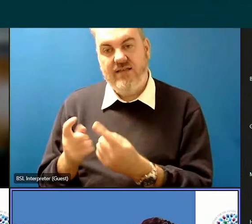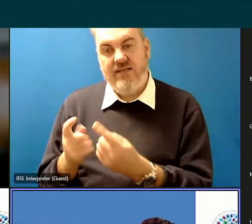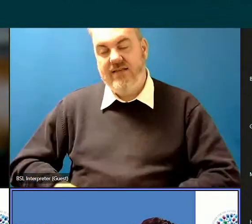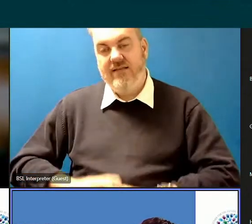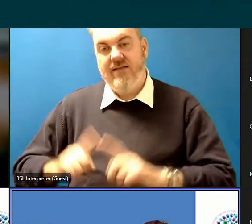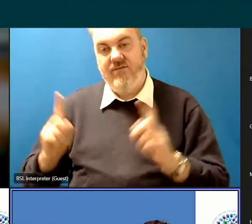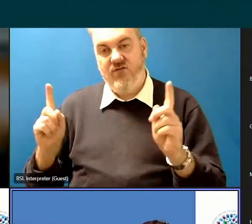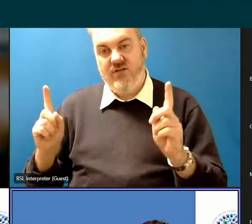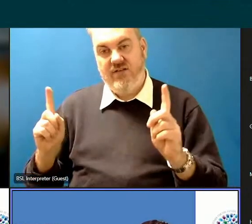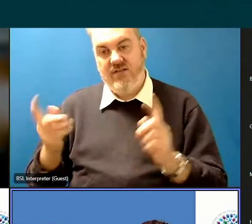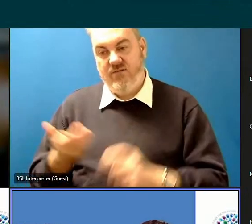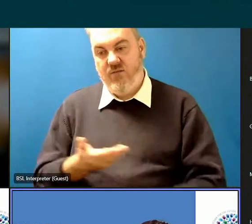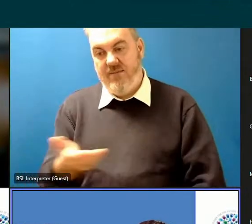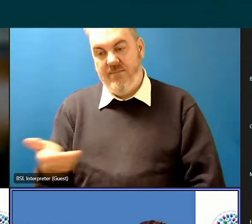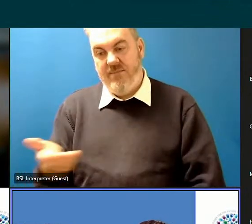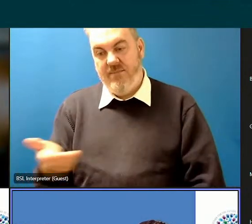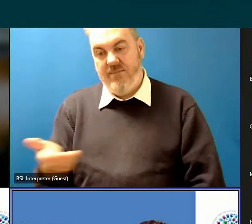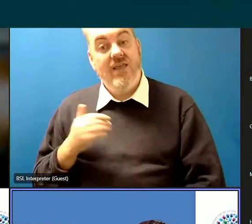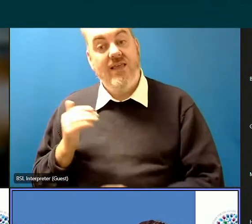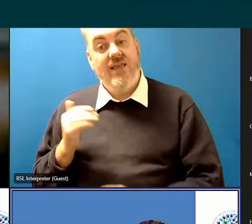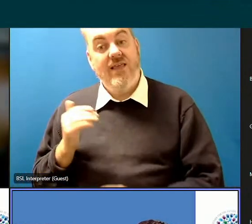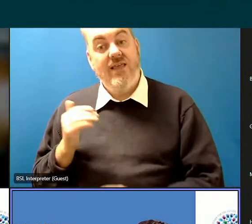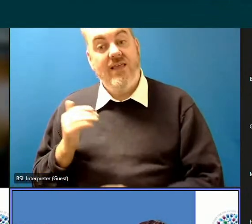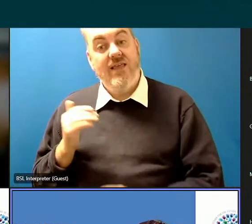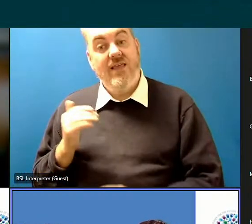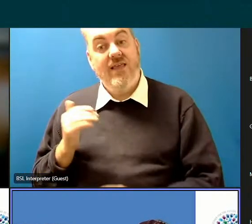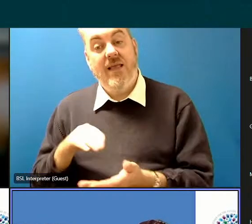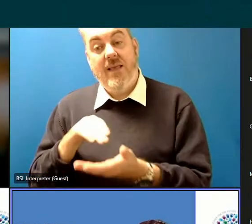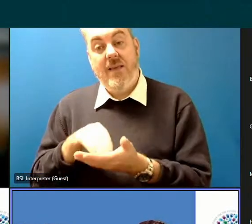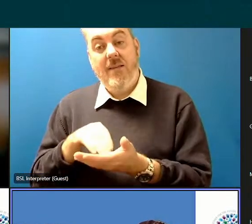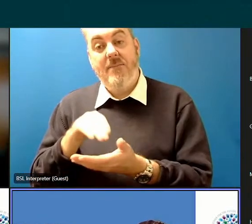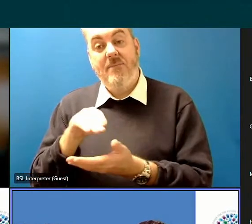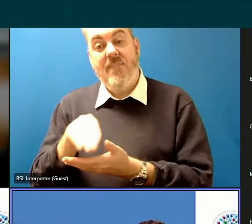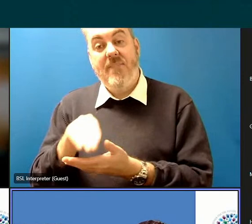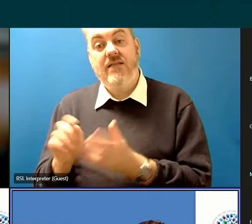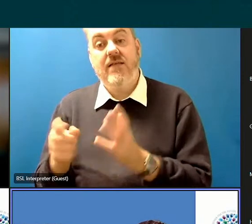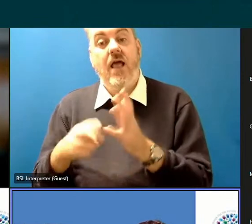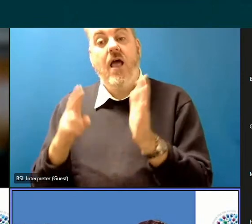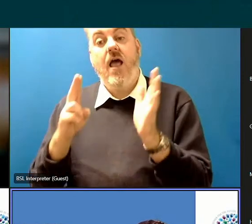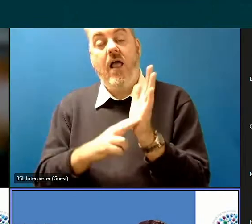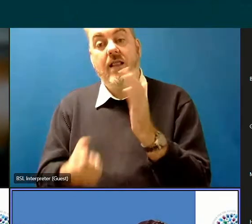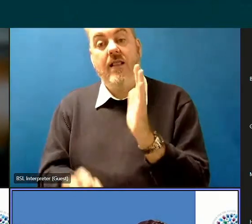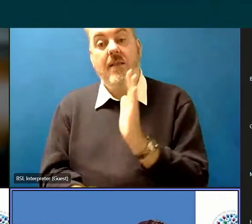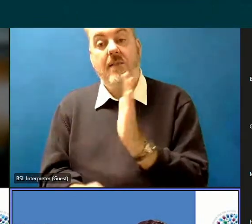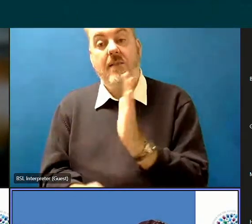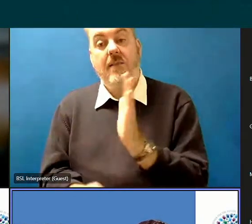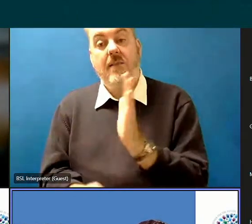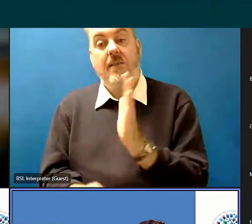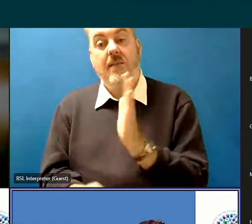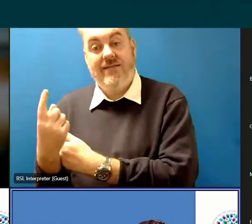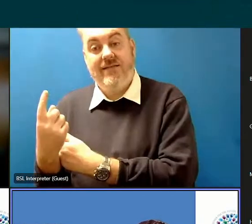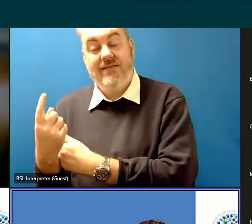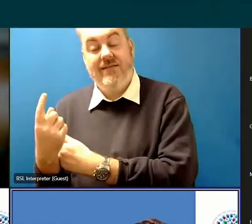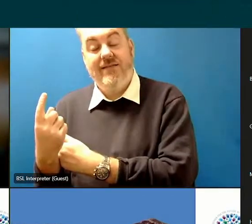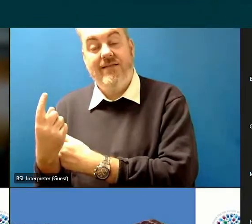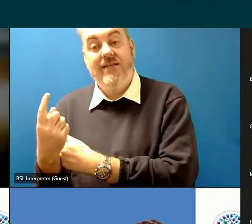some of this. We did introduce what we call payment unplanned with our independent providers. So bearing in mind